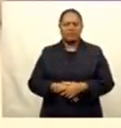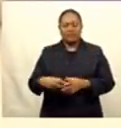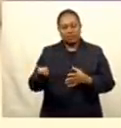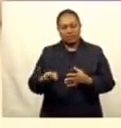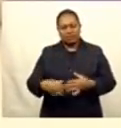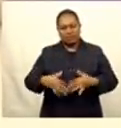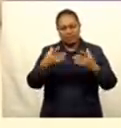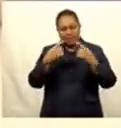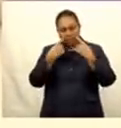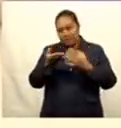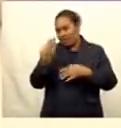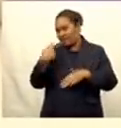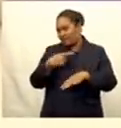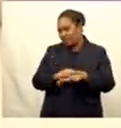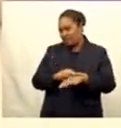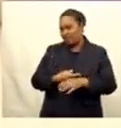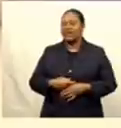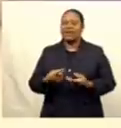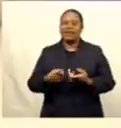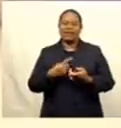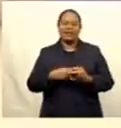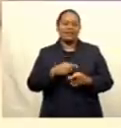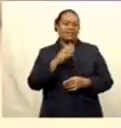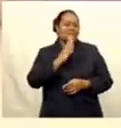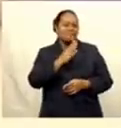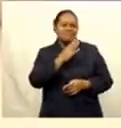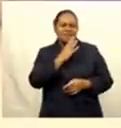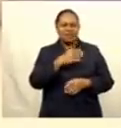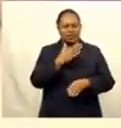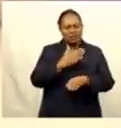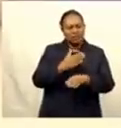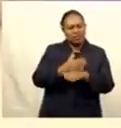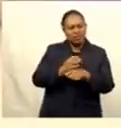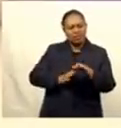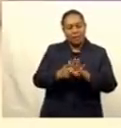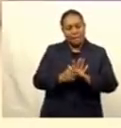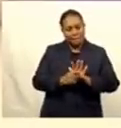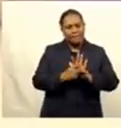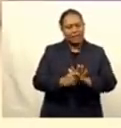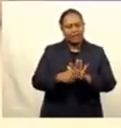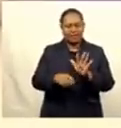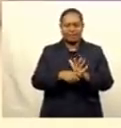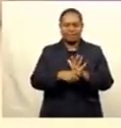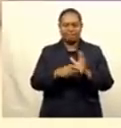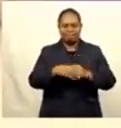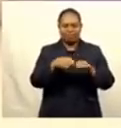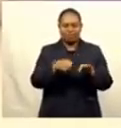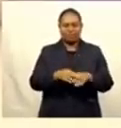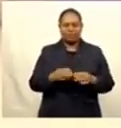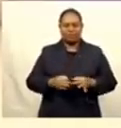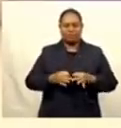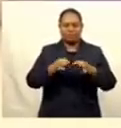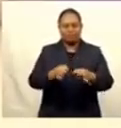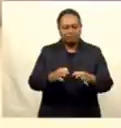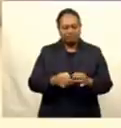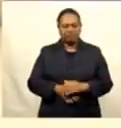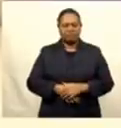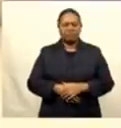week was above estimates, another big miss on the jobs front would heap pressure on the Federal Reserve to delay plans to ease its